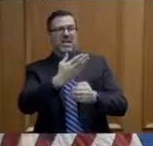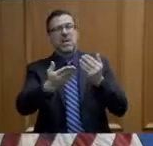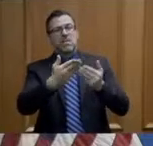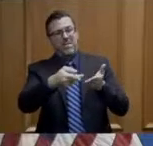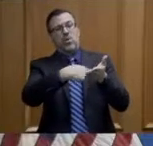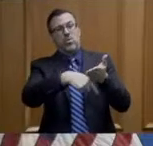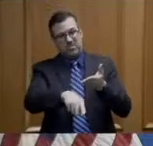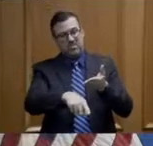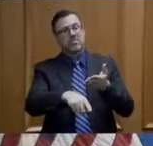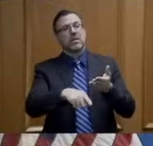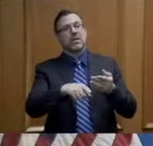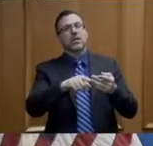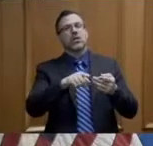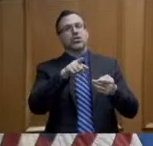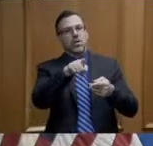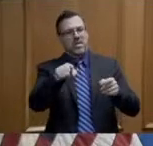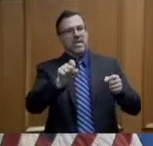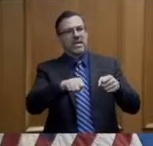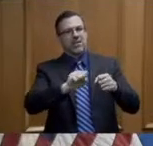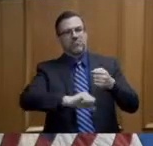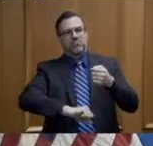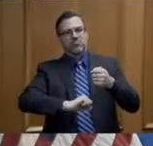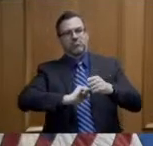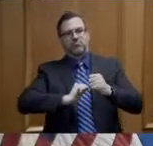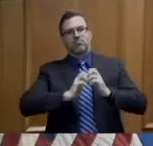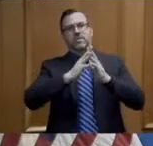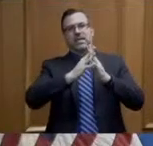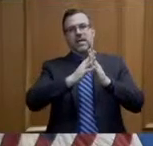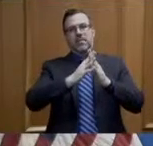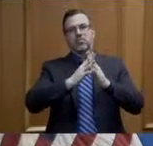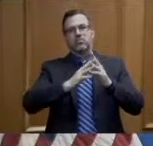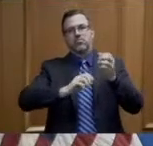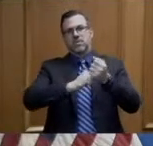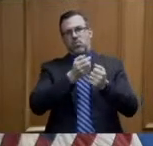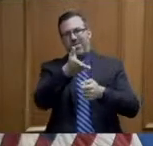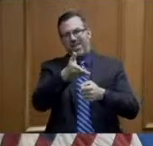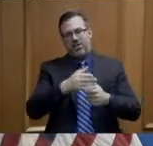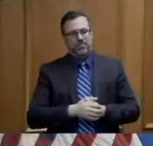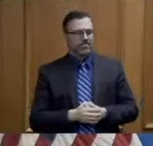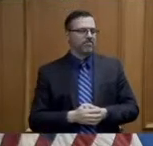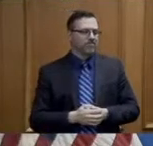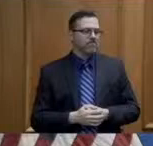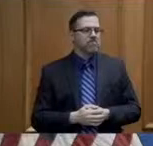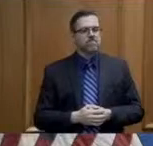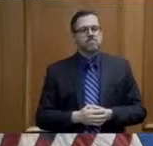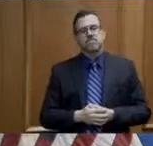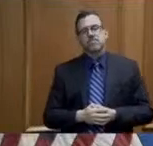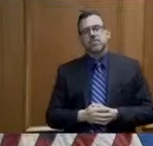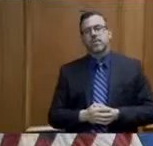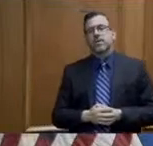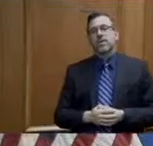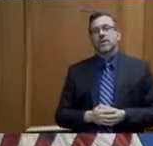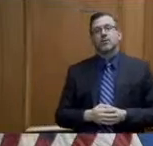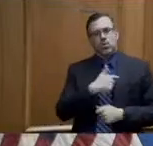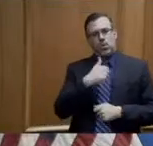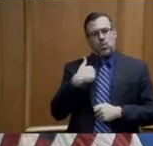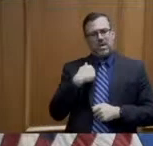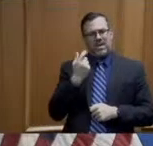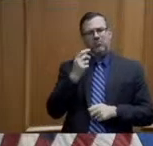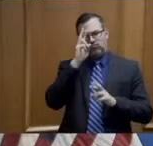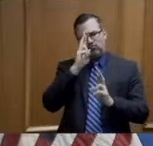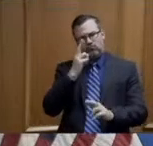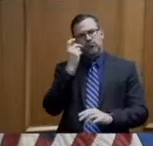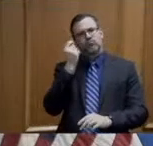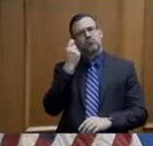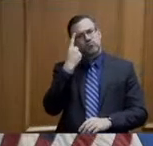able to support our testing site there with local county personnel. While that is understandable,